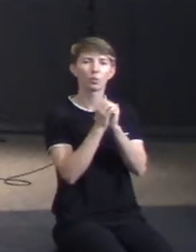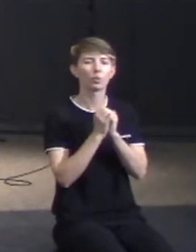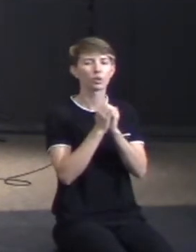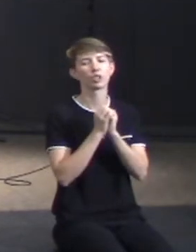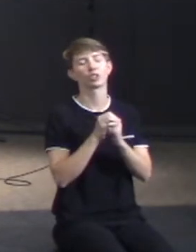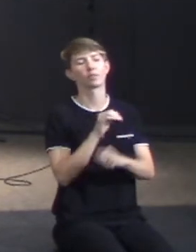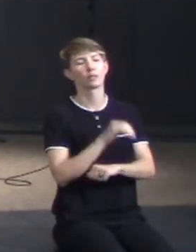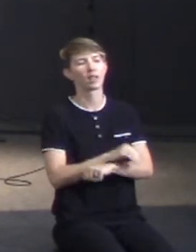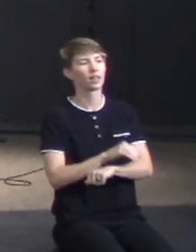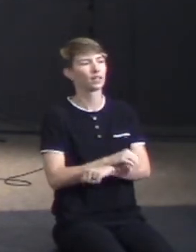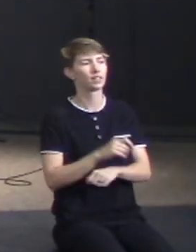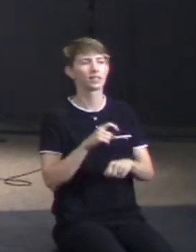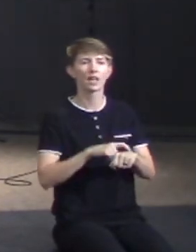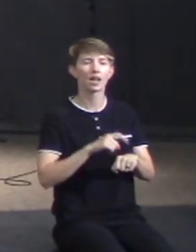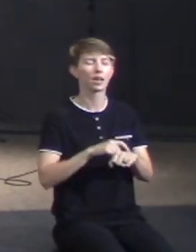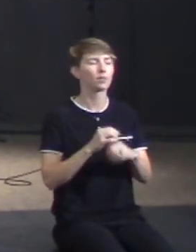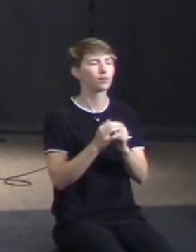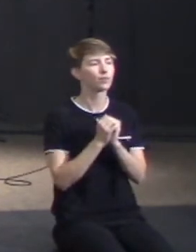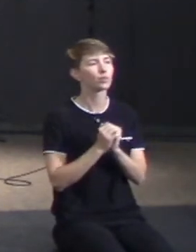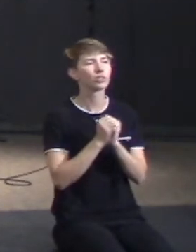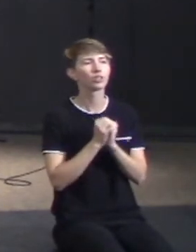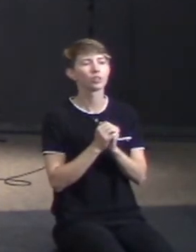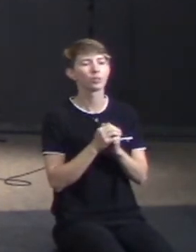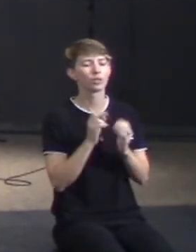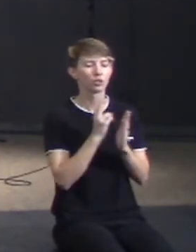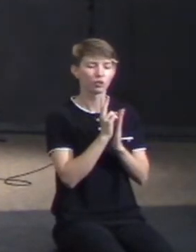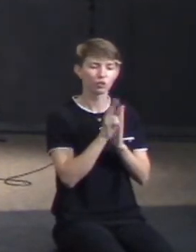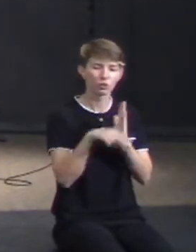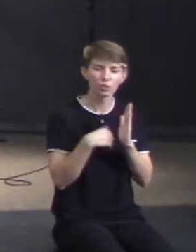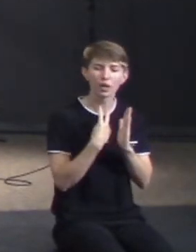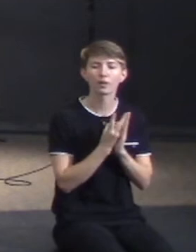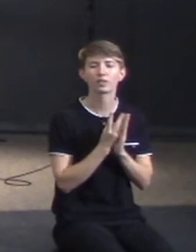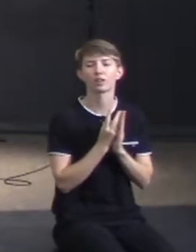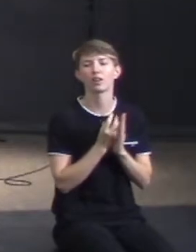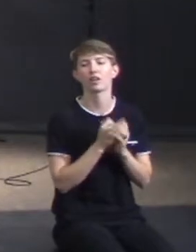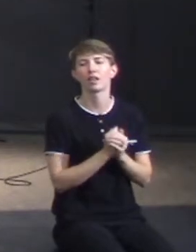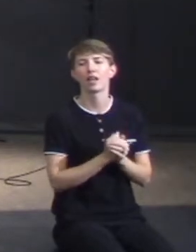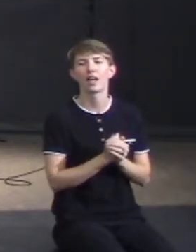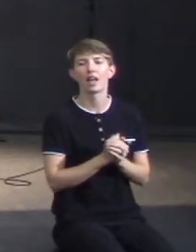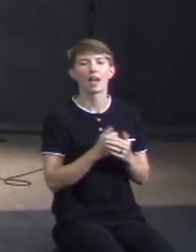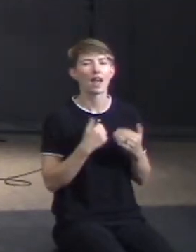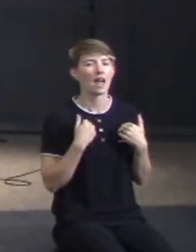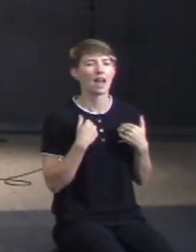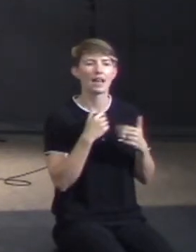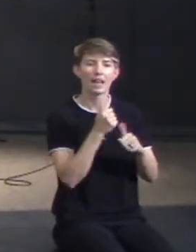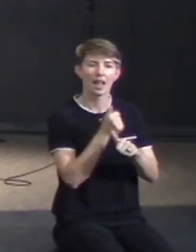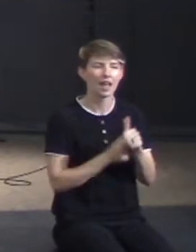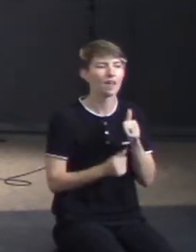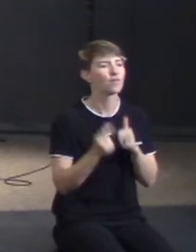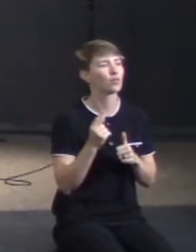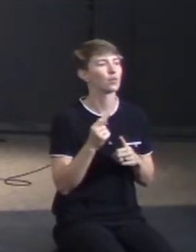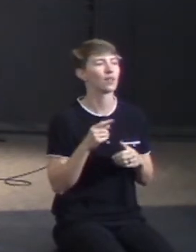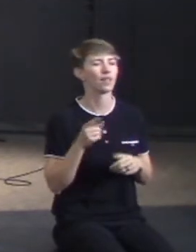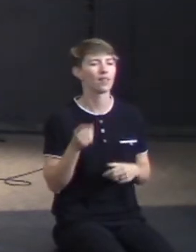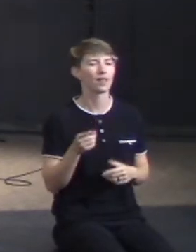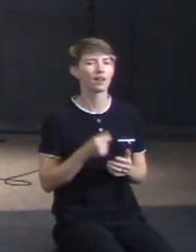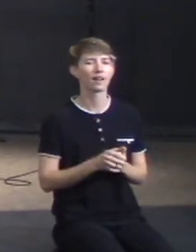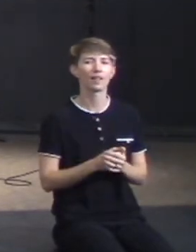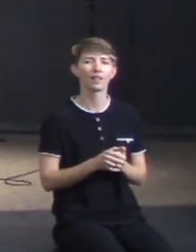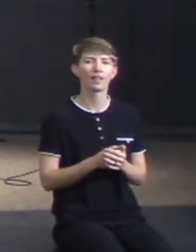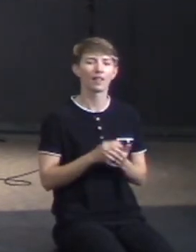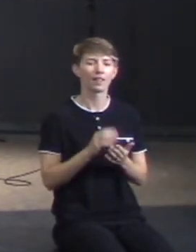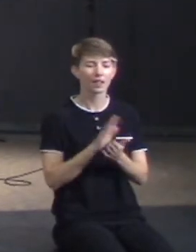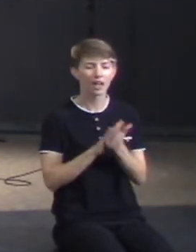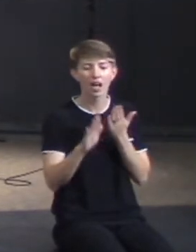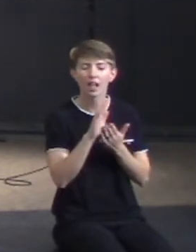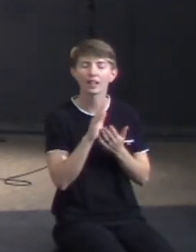Just a time of worship. 2 hours long, and it had everyone there. The college and